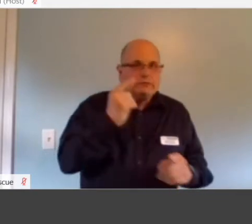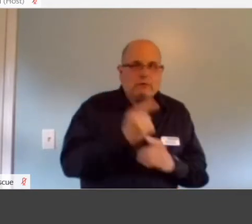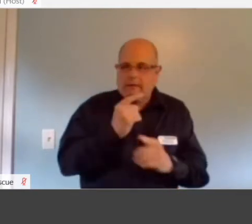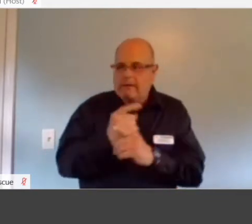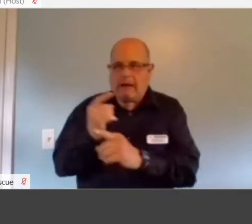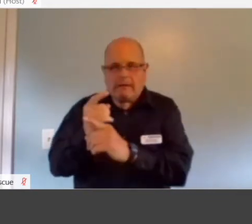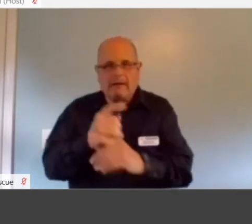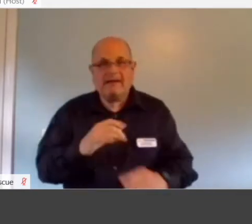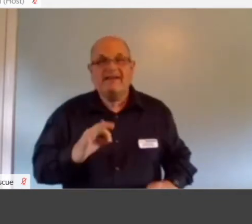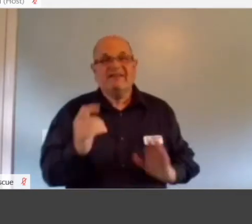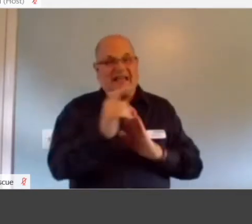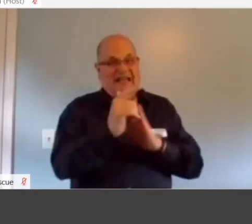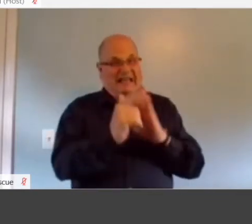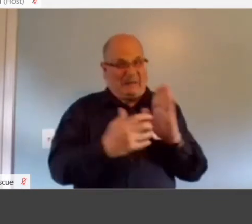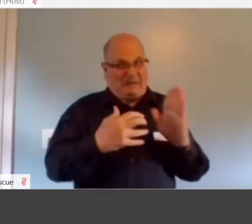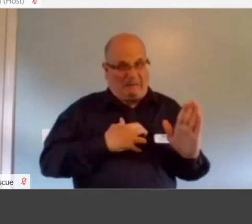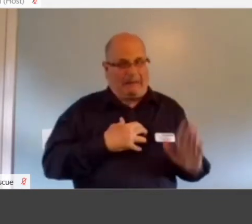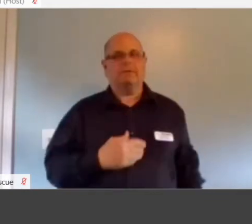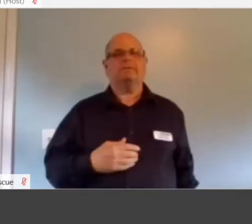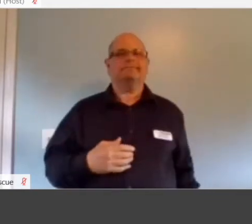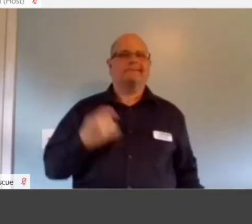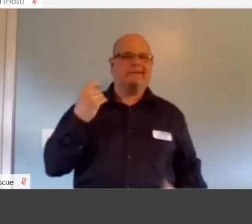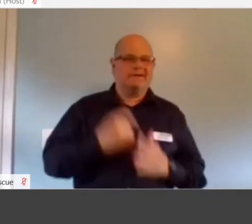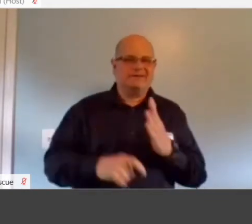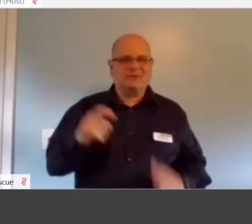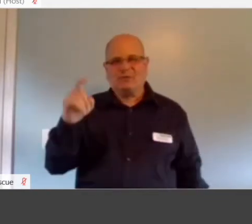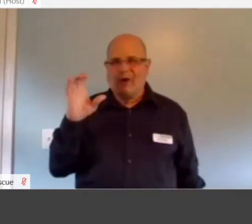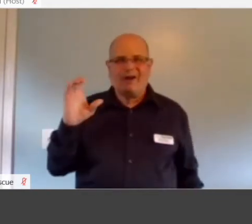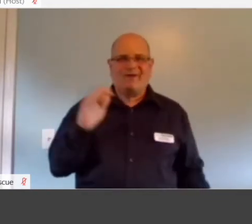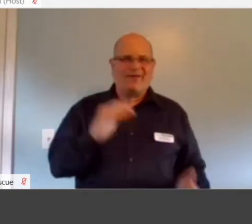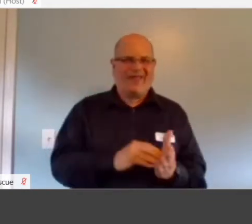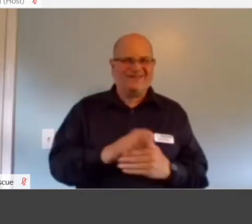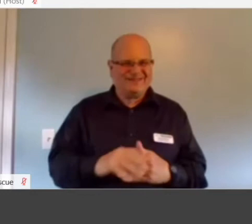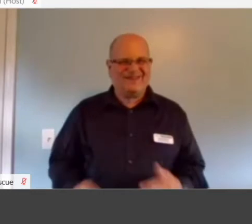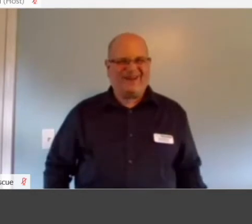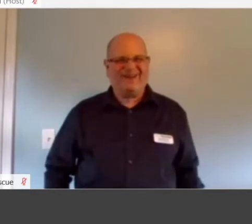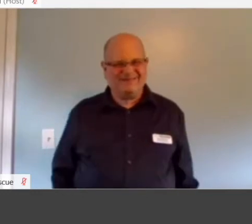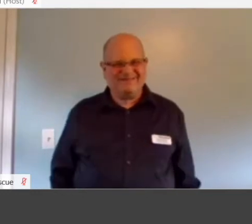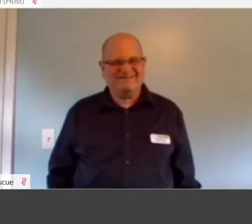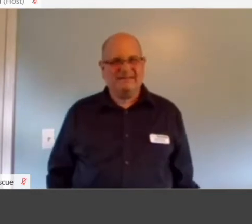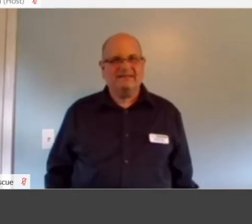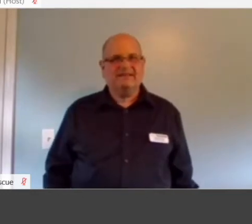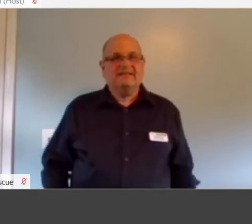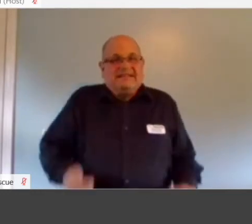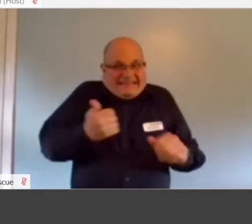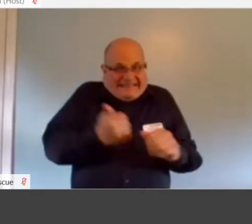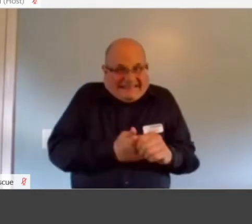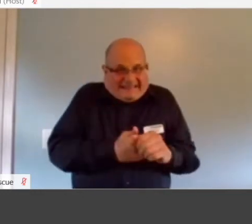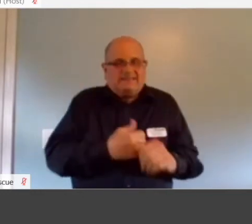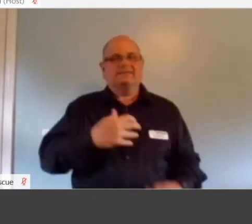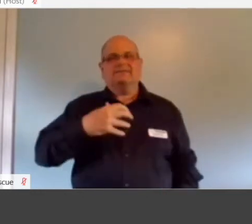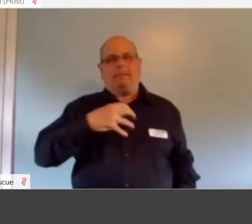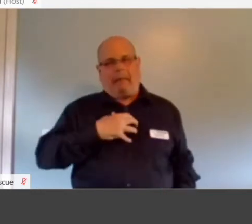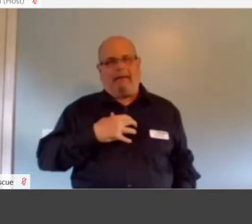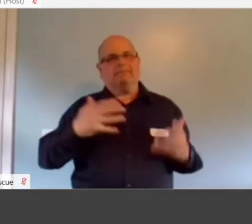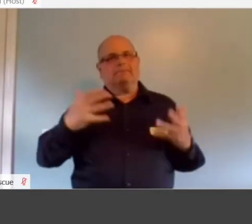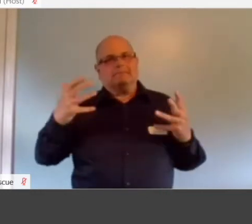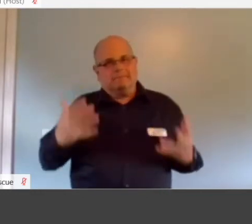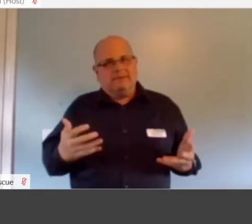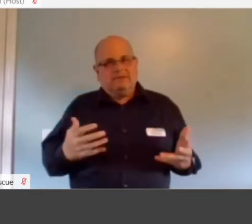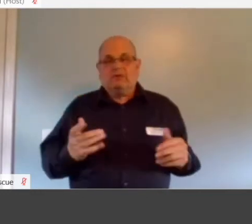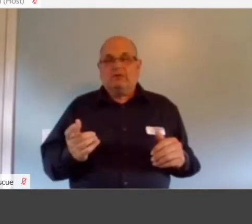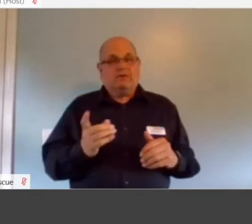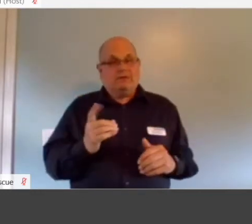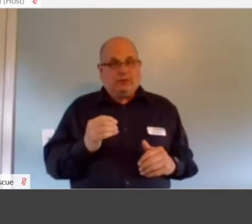And if it's a legal complaint, it's $100,000. That's per instance. So, just do it up front.